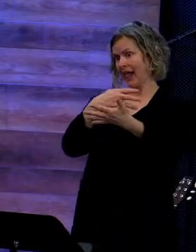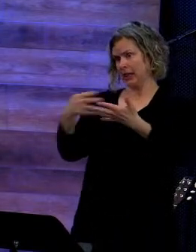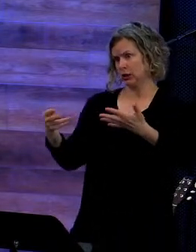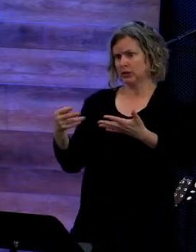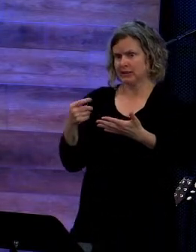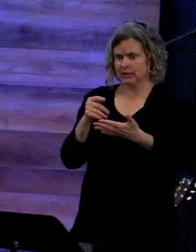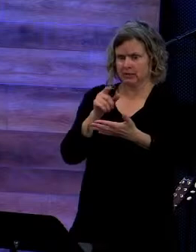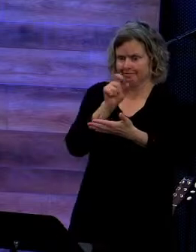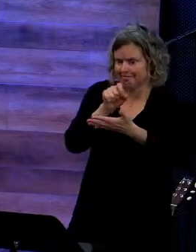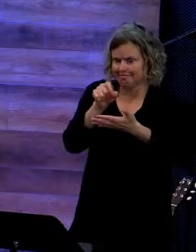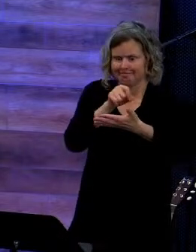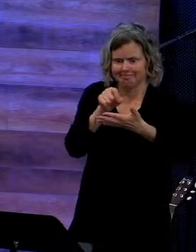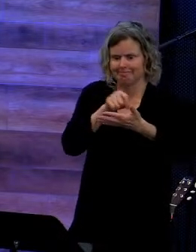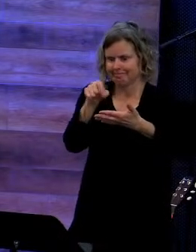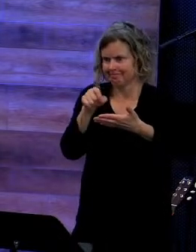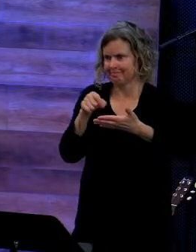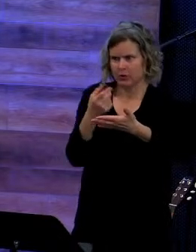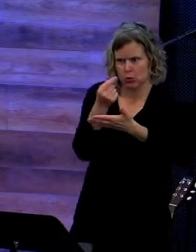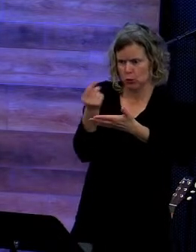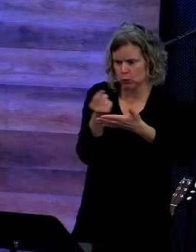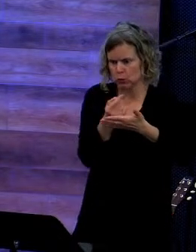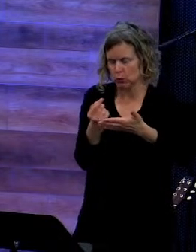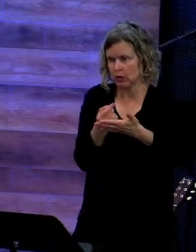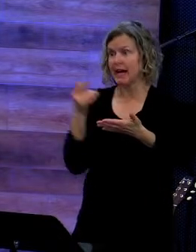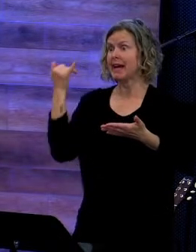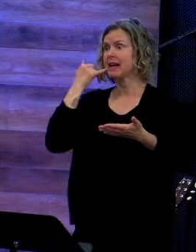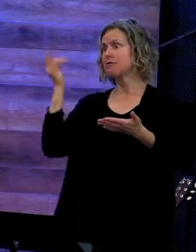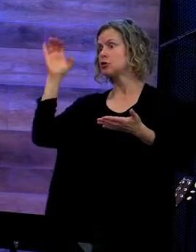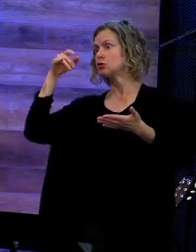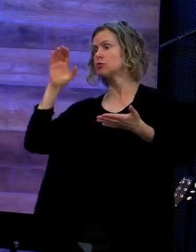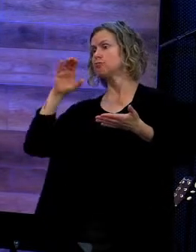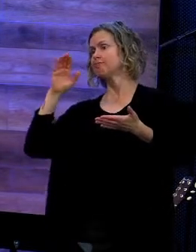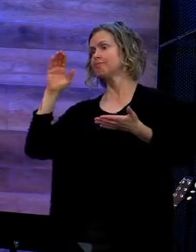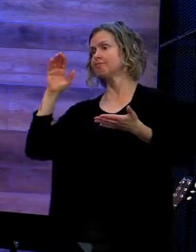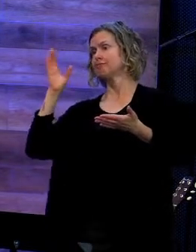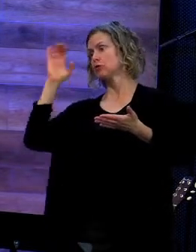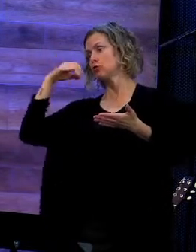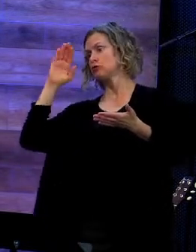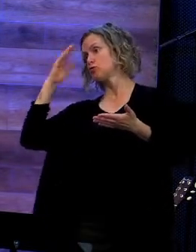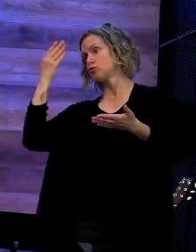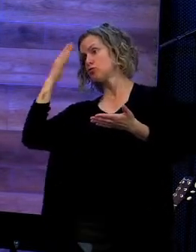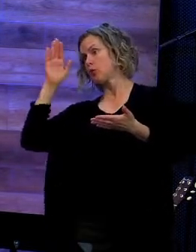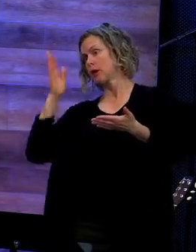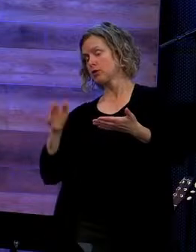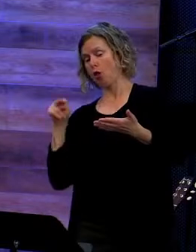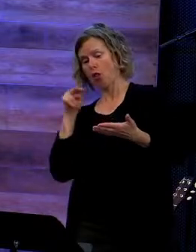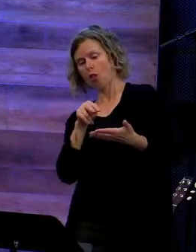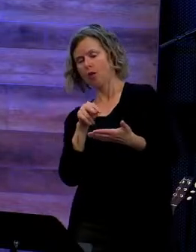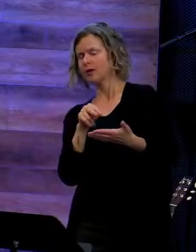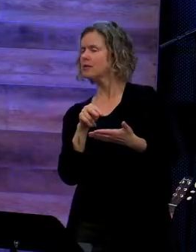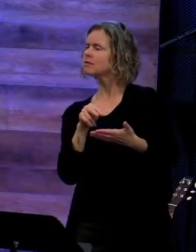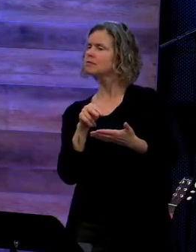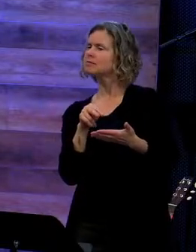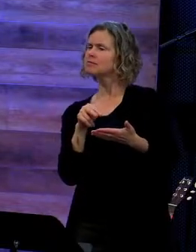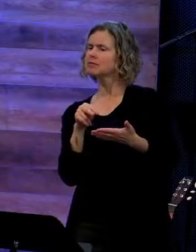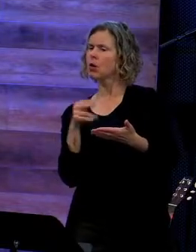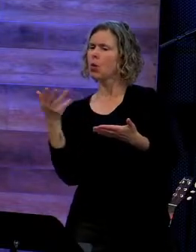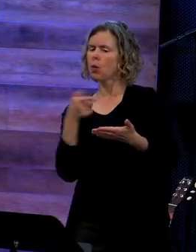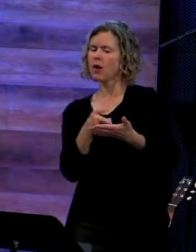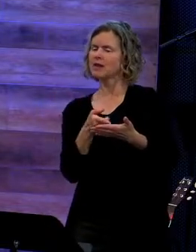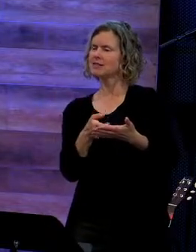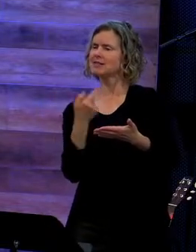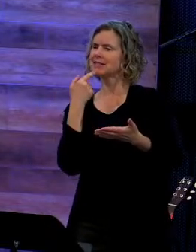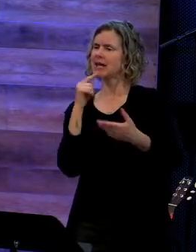life? What conclusions would they draw? That leads me to my third principle. The Sabbath